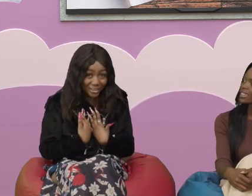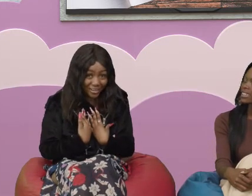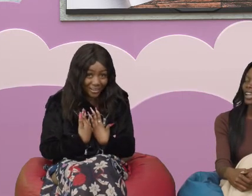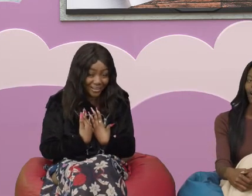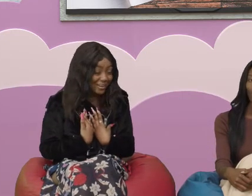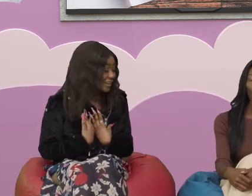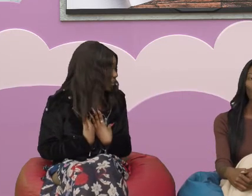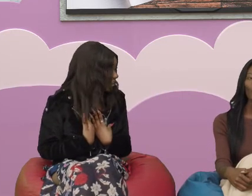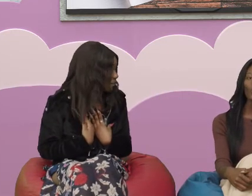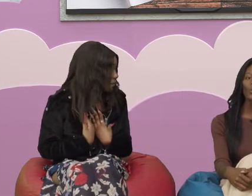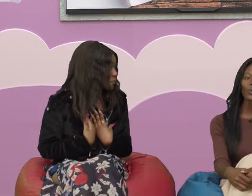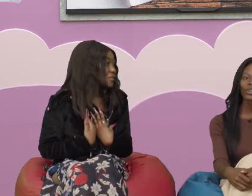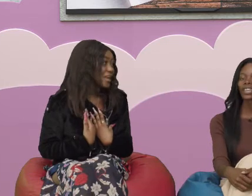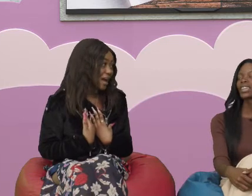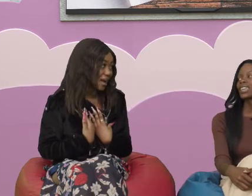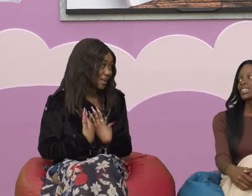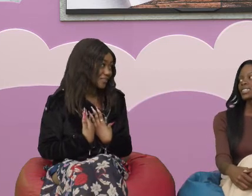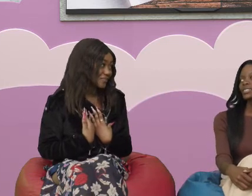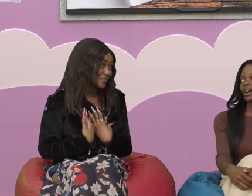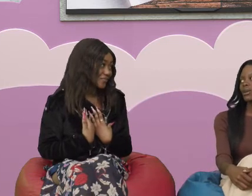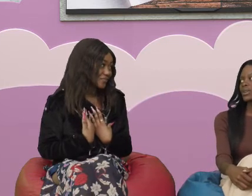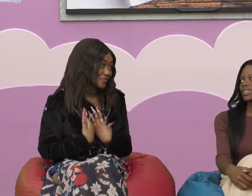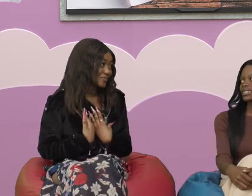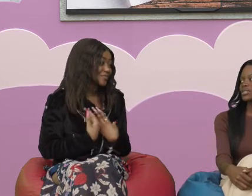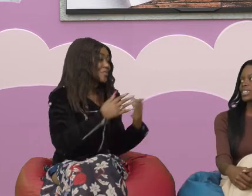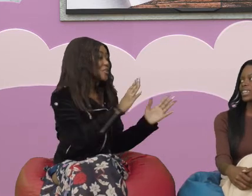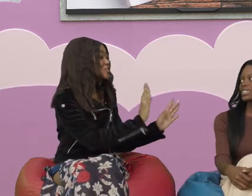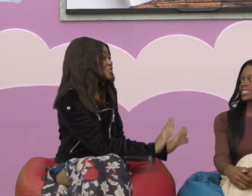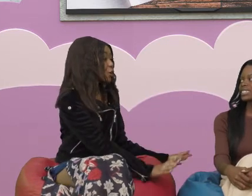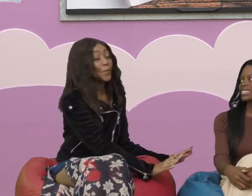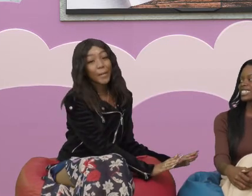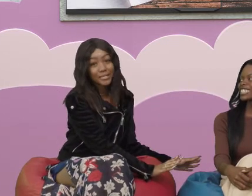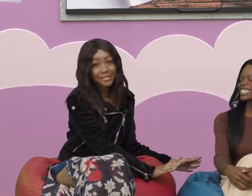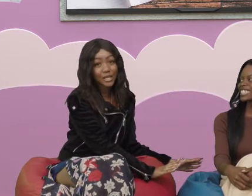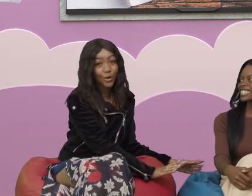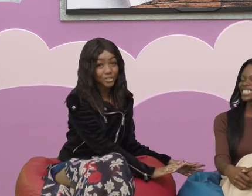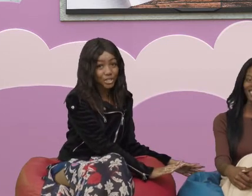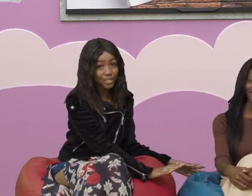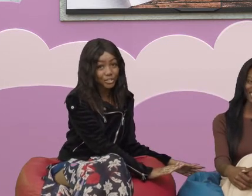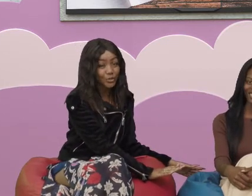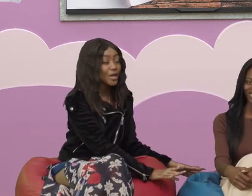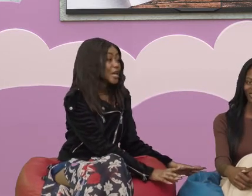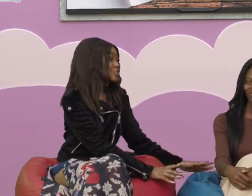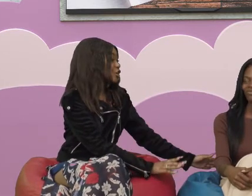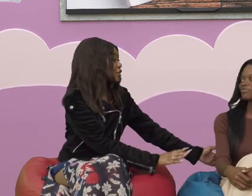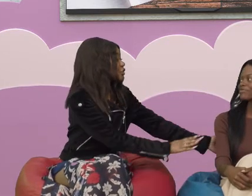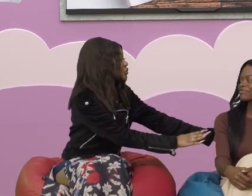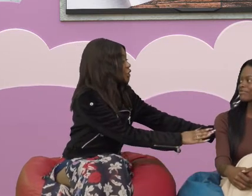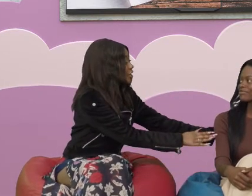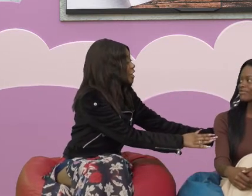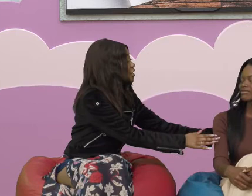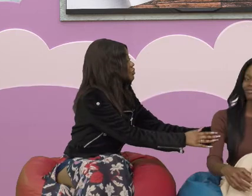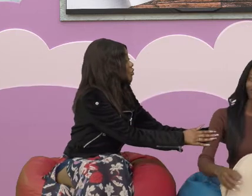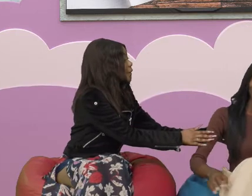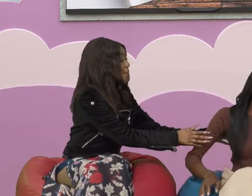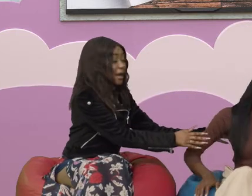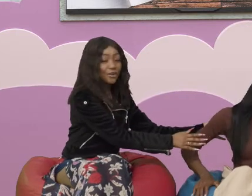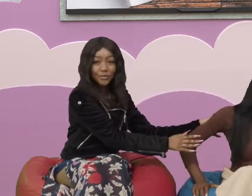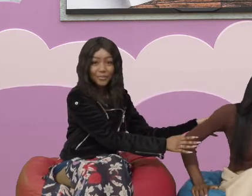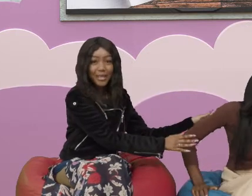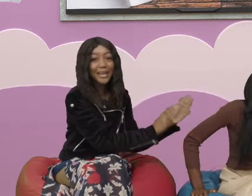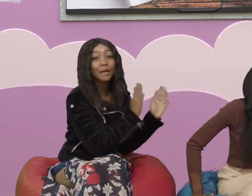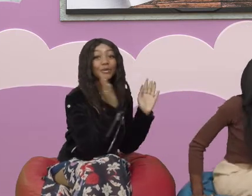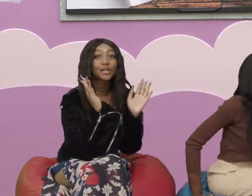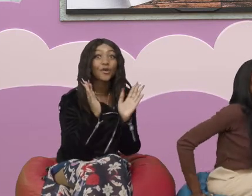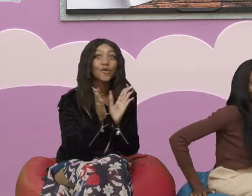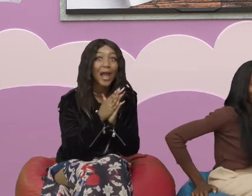typewriter. Oh, okay. Yeah. So how are we going to do that? So basically what you're going to do is you're going to turn to your back for me, and